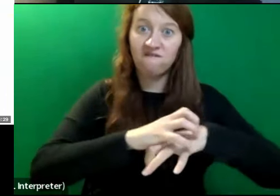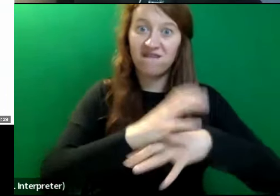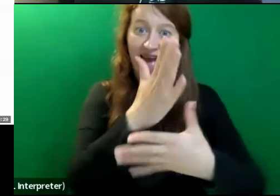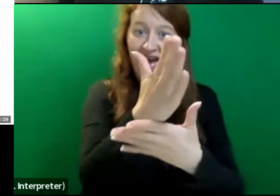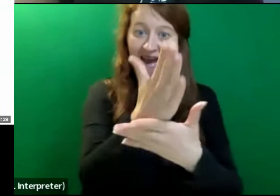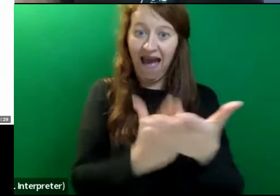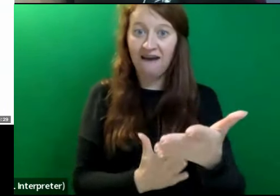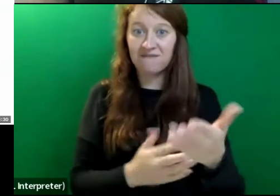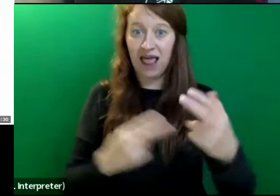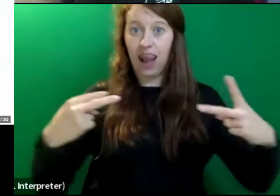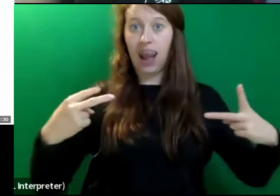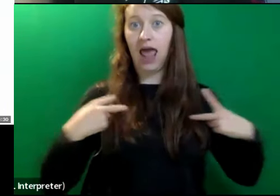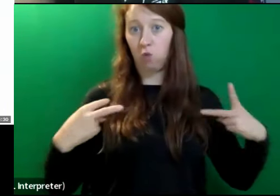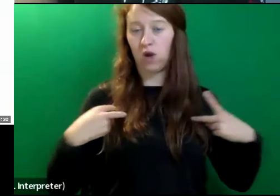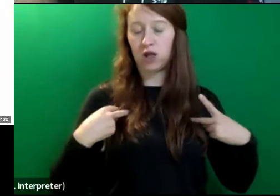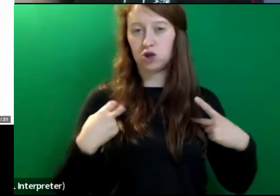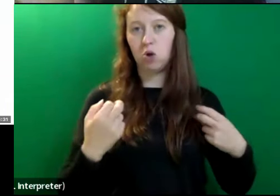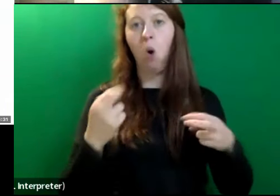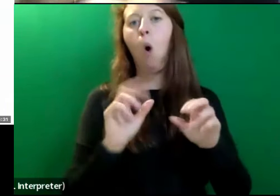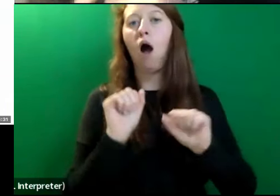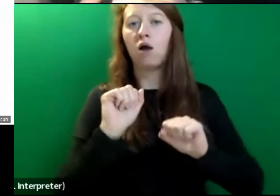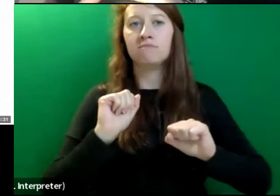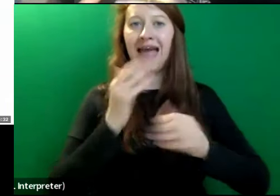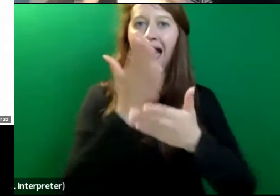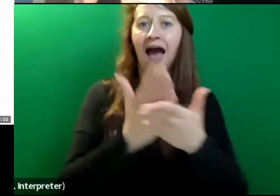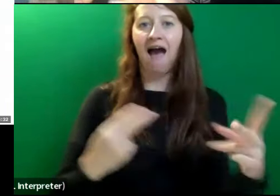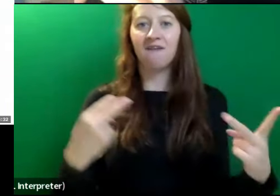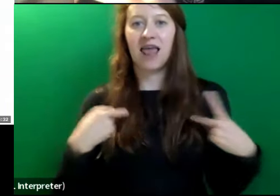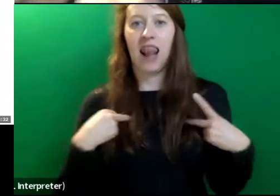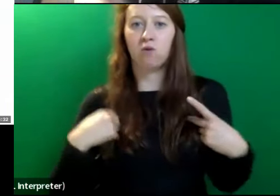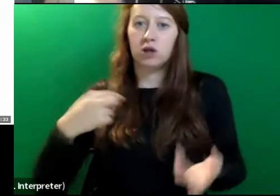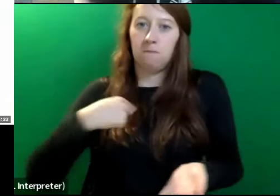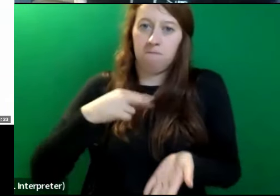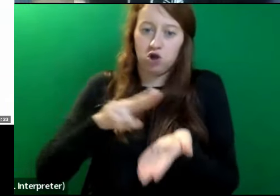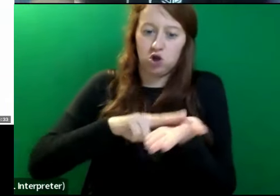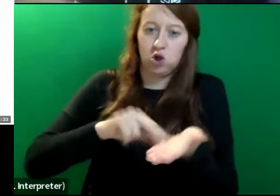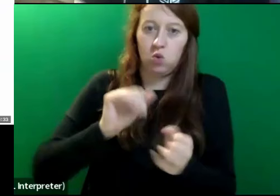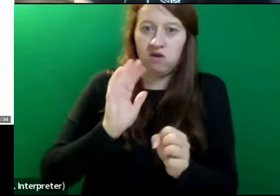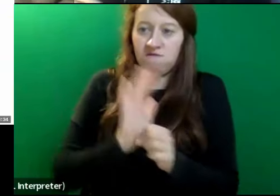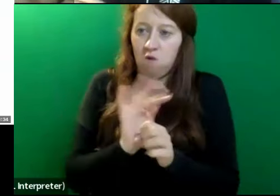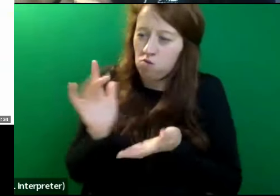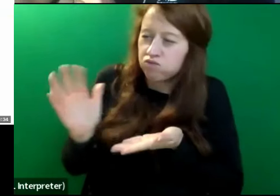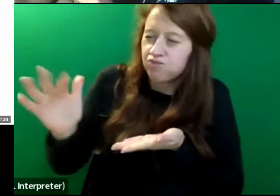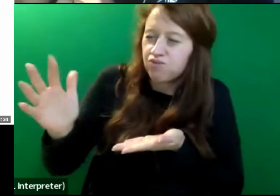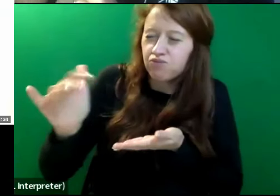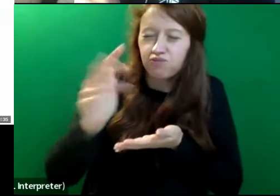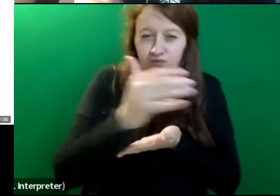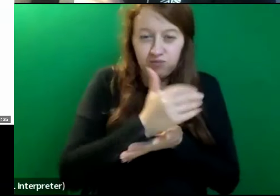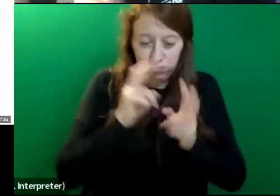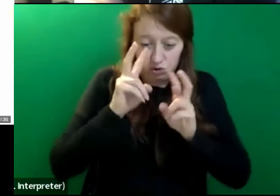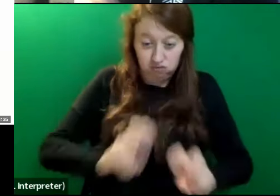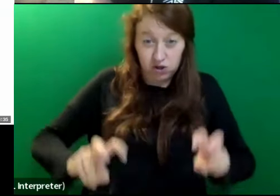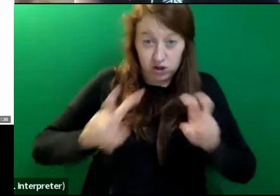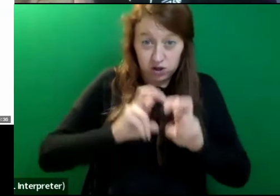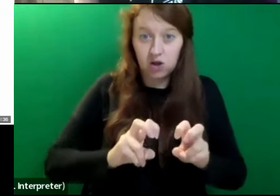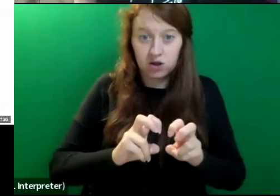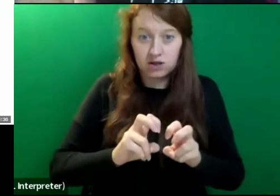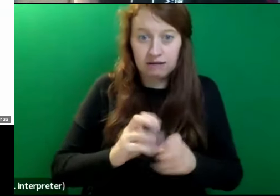or certainly half of the language that was used in the data set that I had,